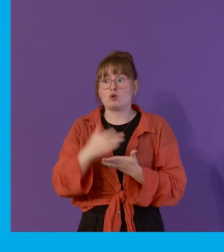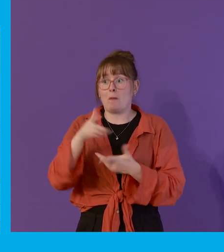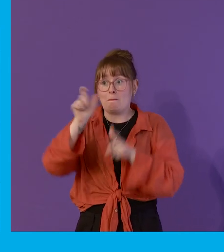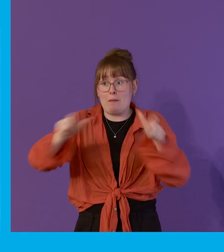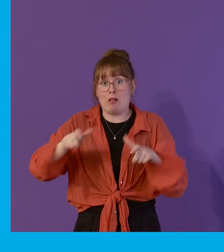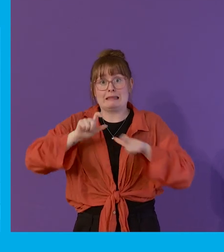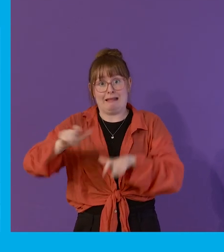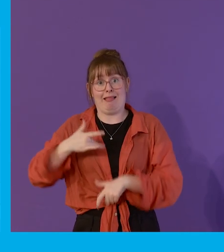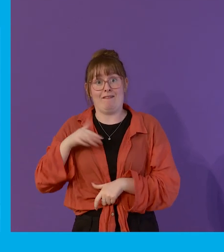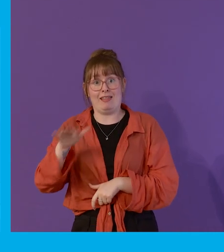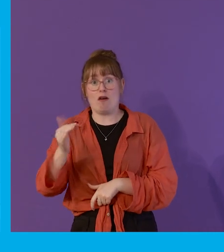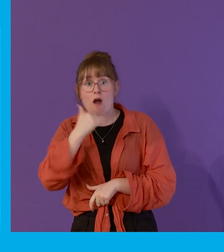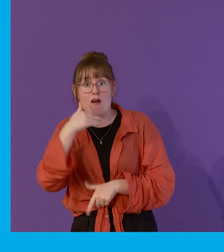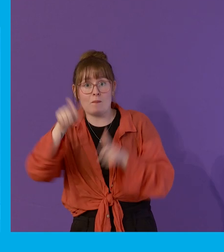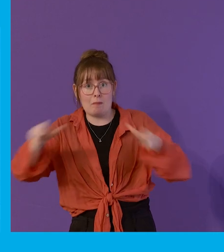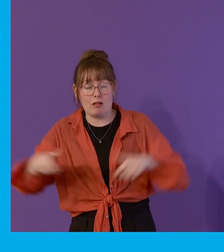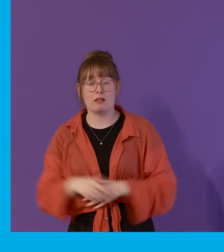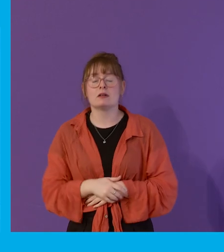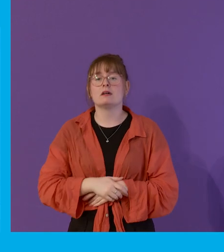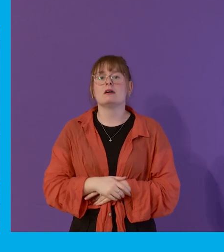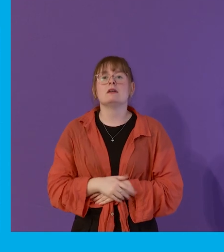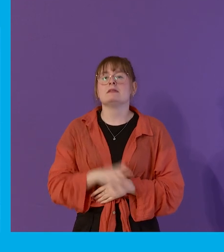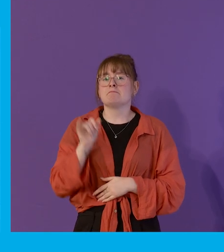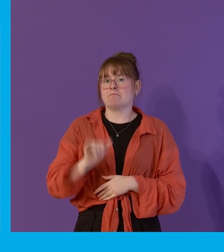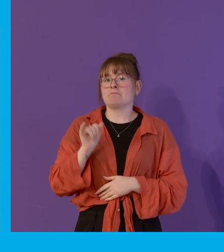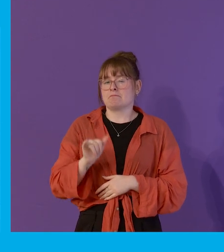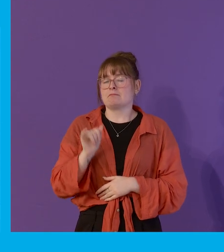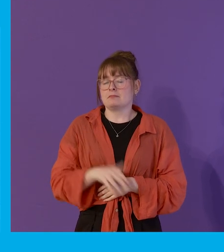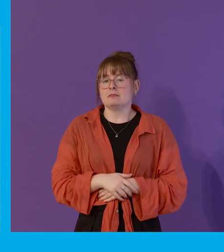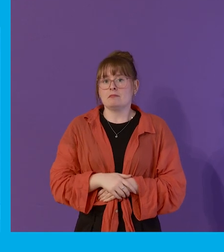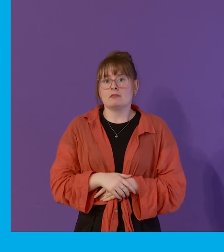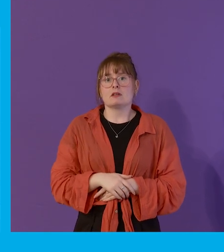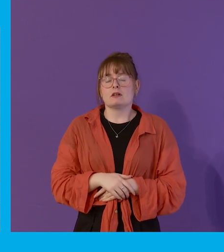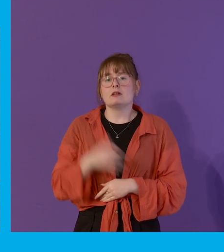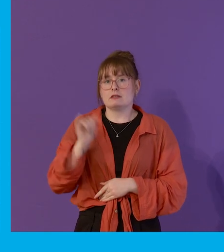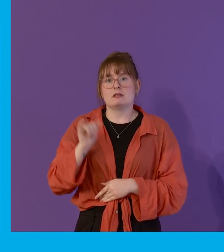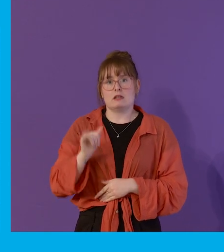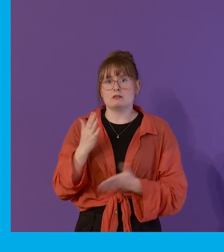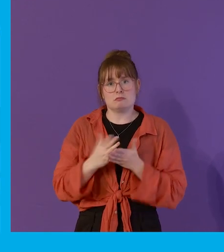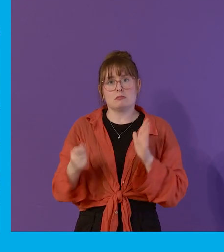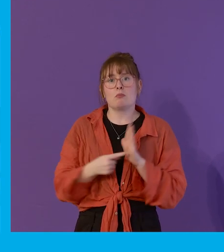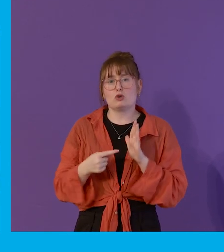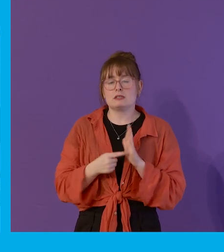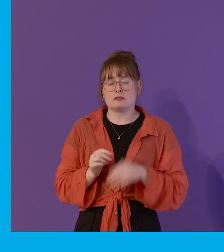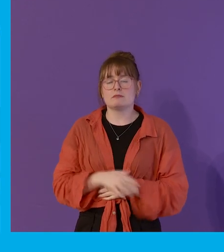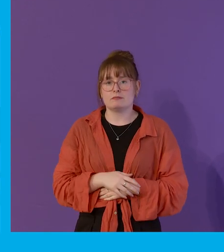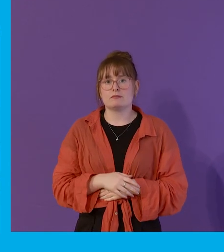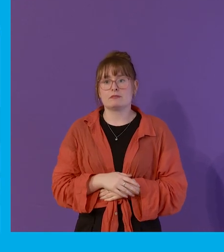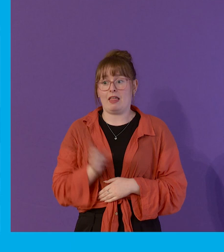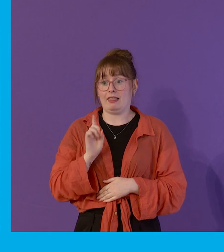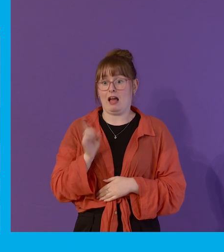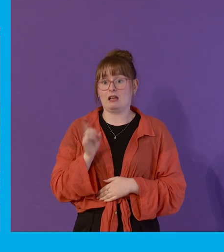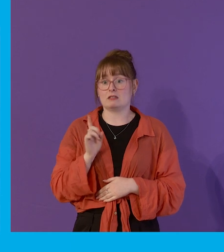place? Yeah, I think the subsidiarity point is very, very important. And as you say, this is something that